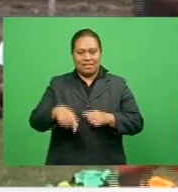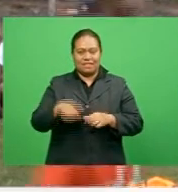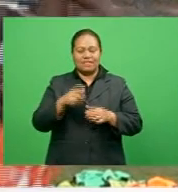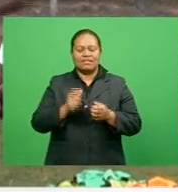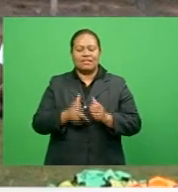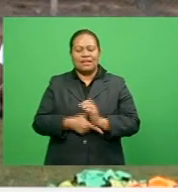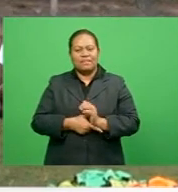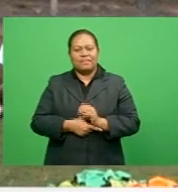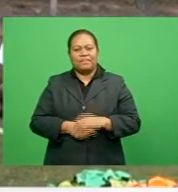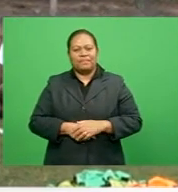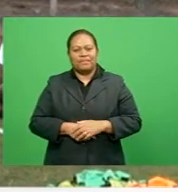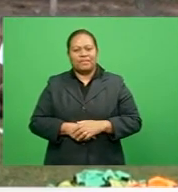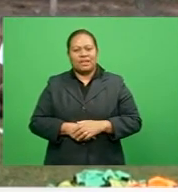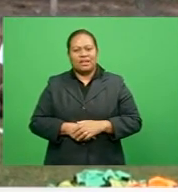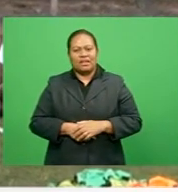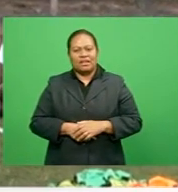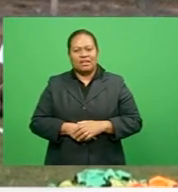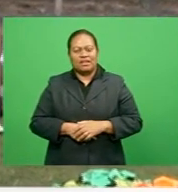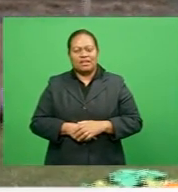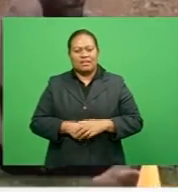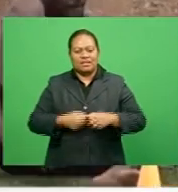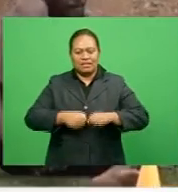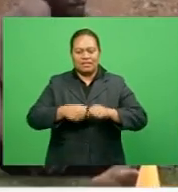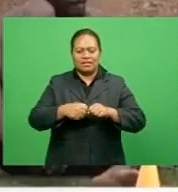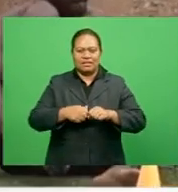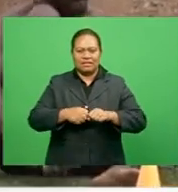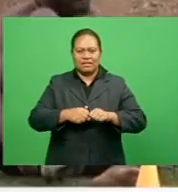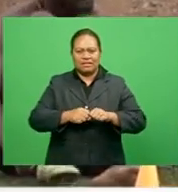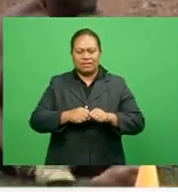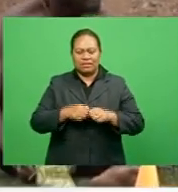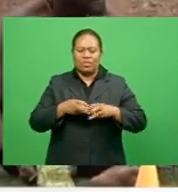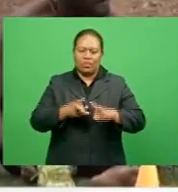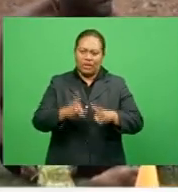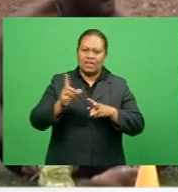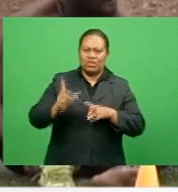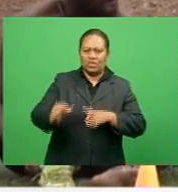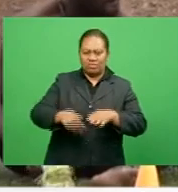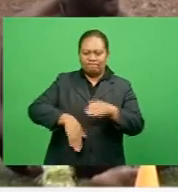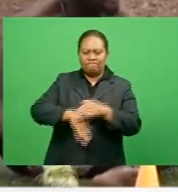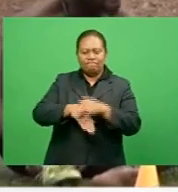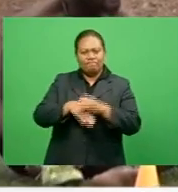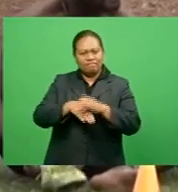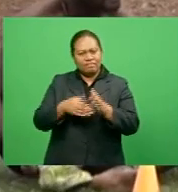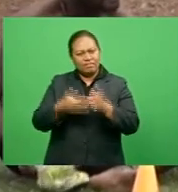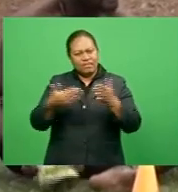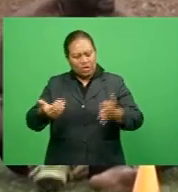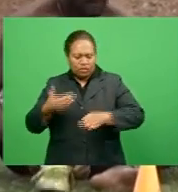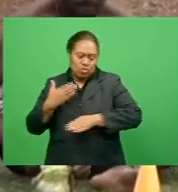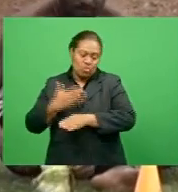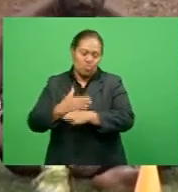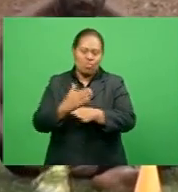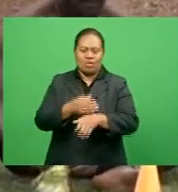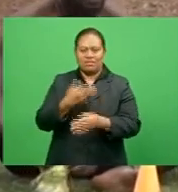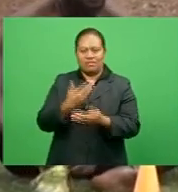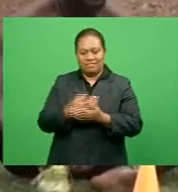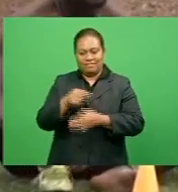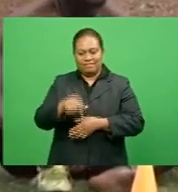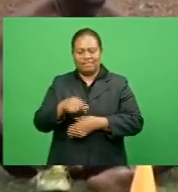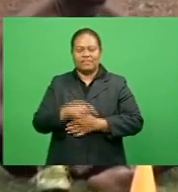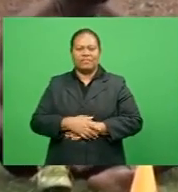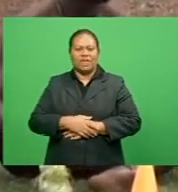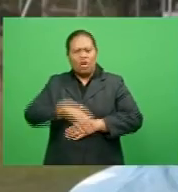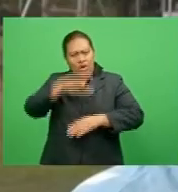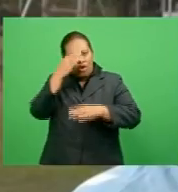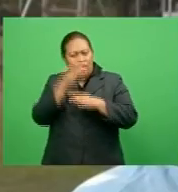The style of football that we have, I think so we have focused on that, and we'll try and work on that, and people will see. Hopefully the weather